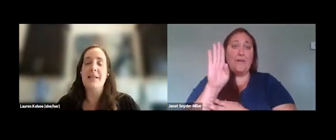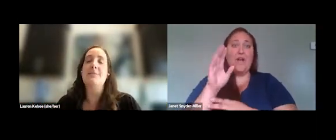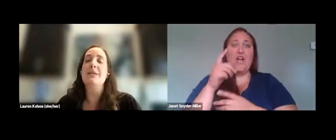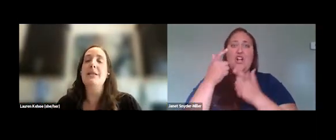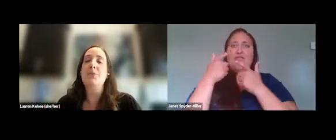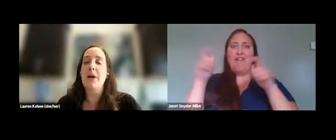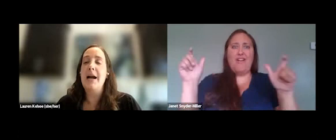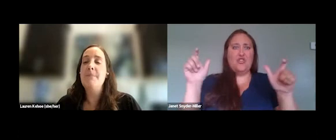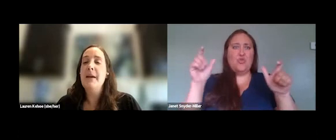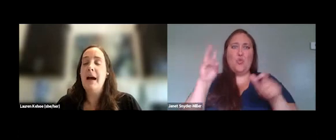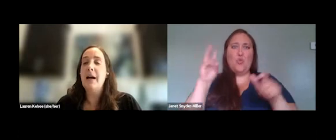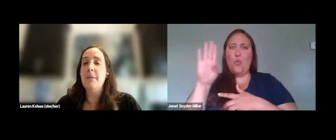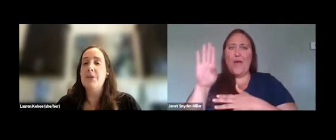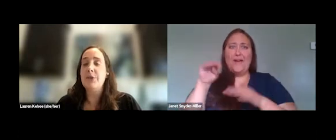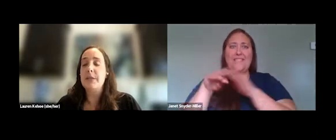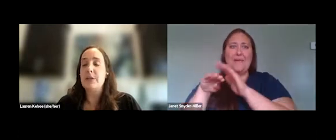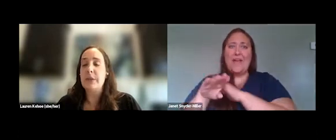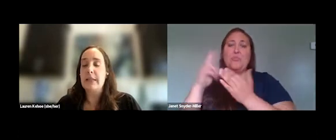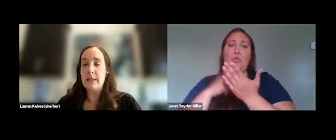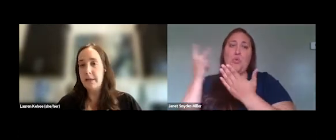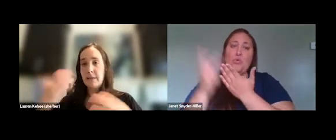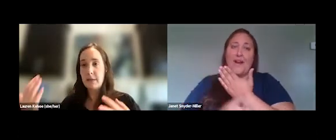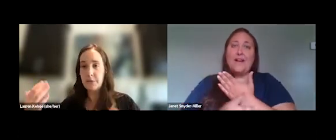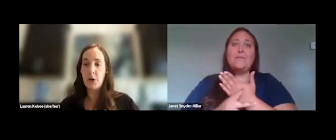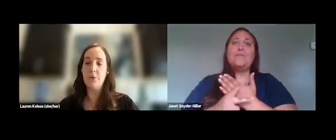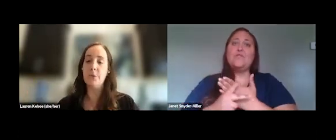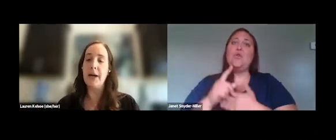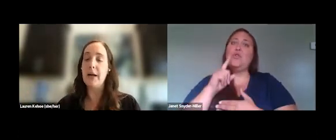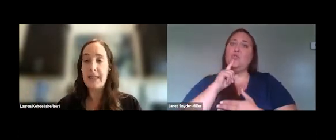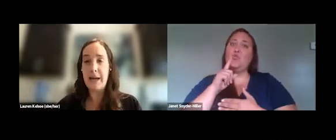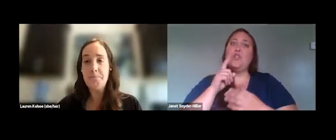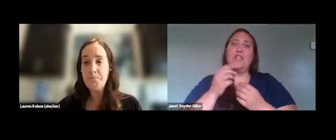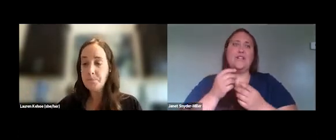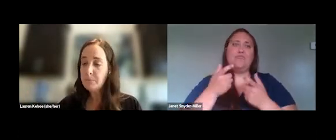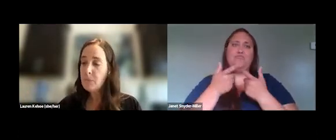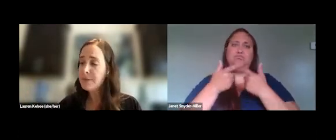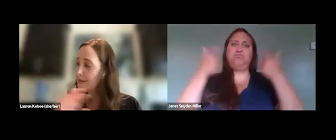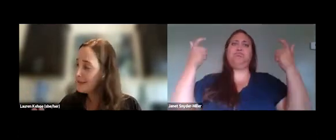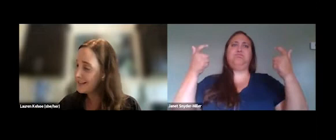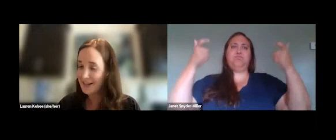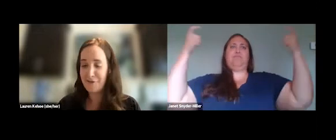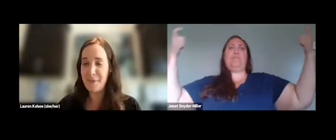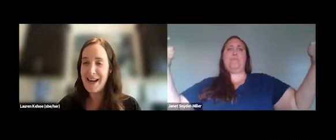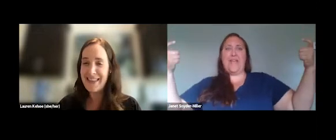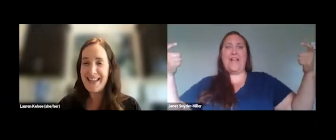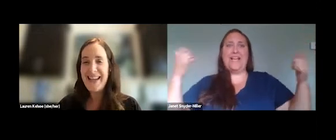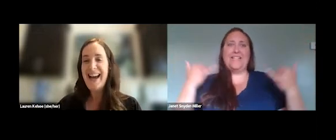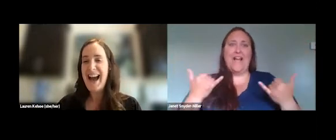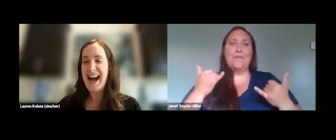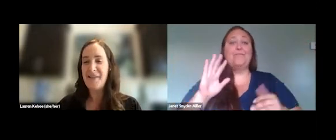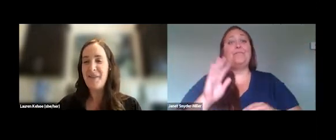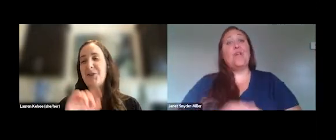web accessibility program, and so it's really kind of grown from where it began. That's enough about me, I